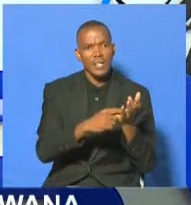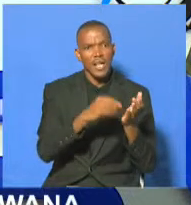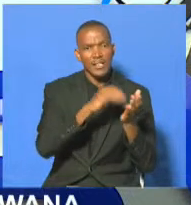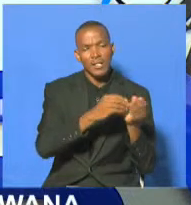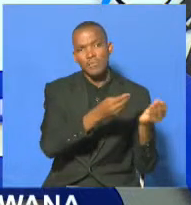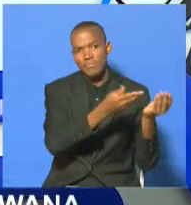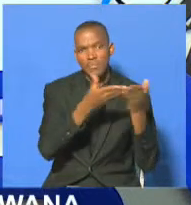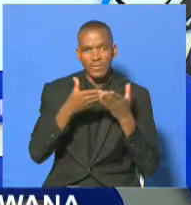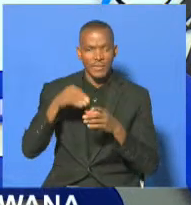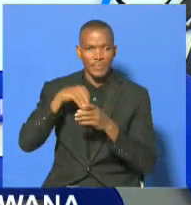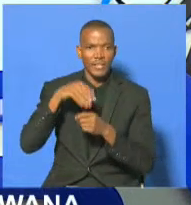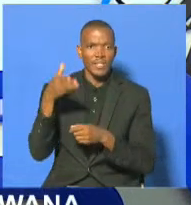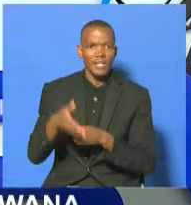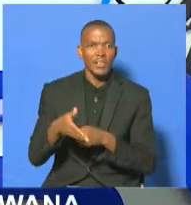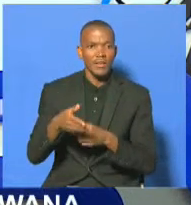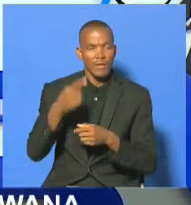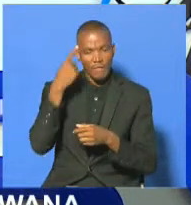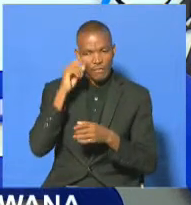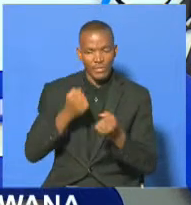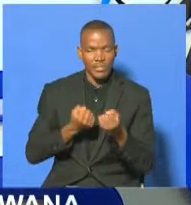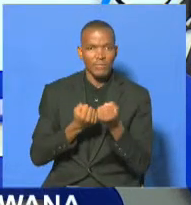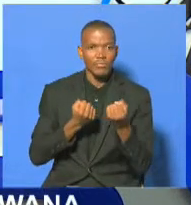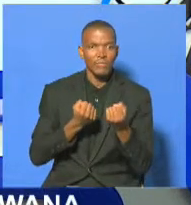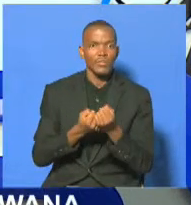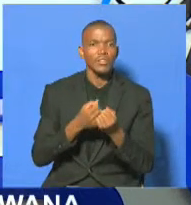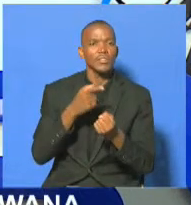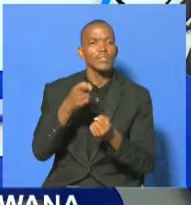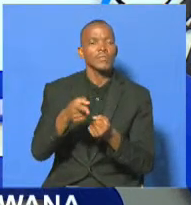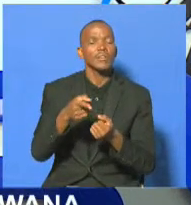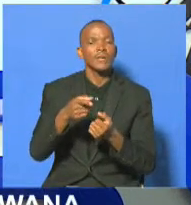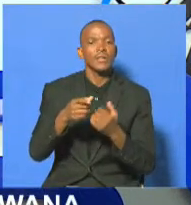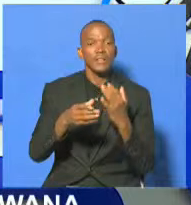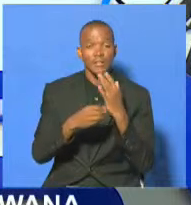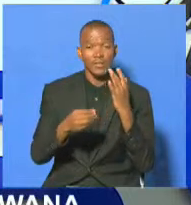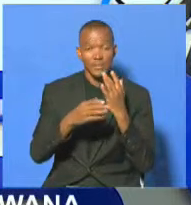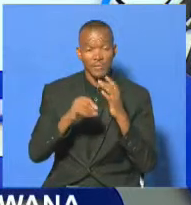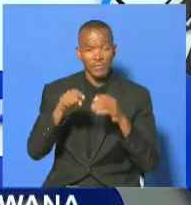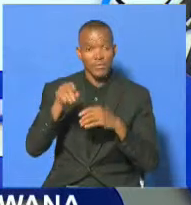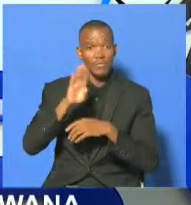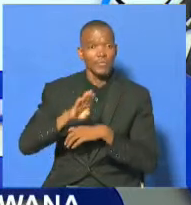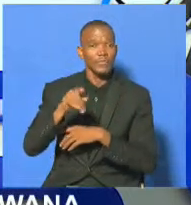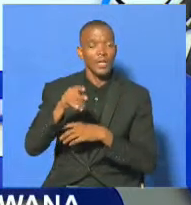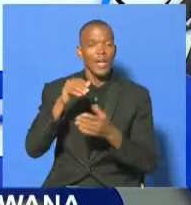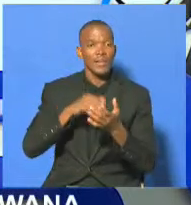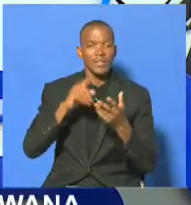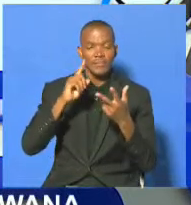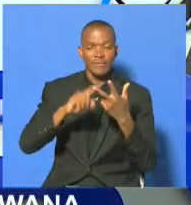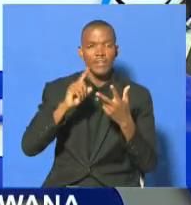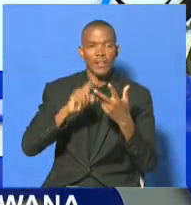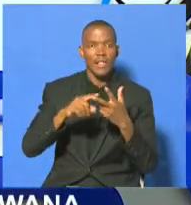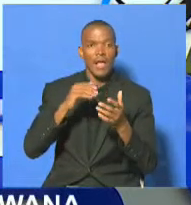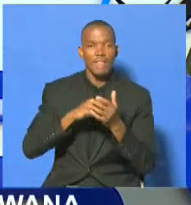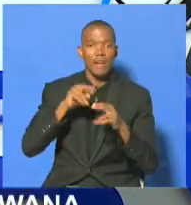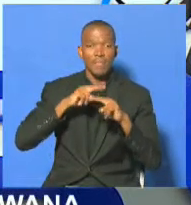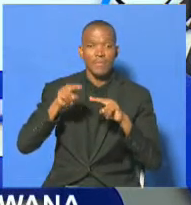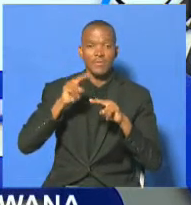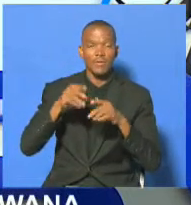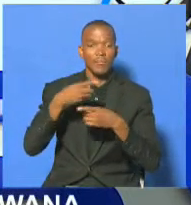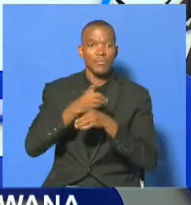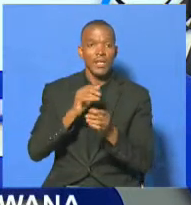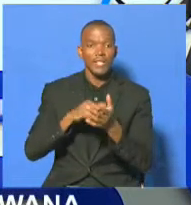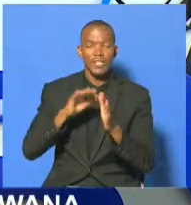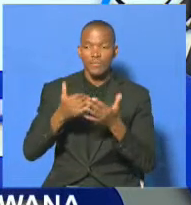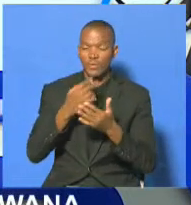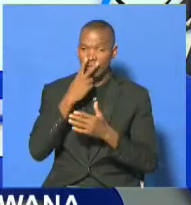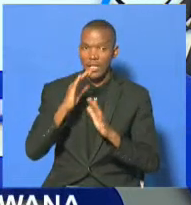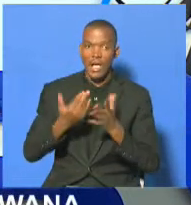bring them here to support the beef industry. We also have dairy, and we are looking at how we